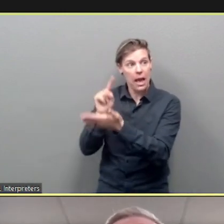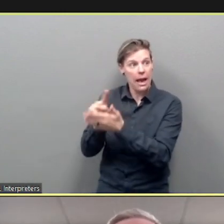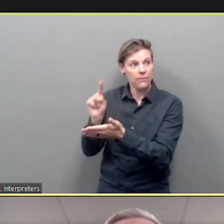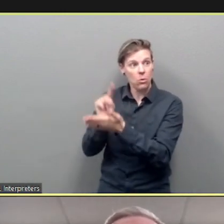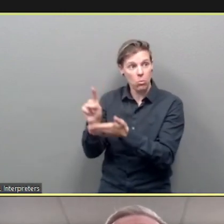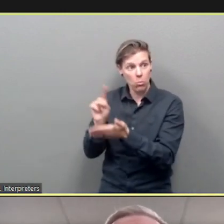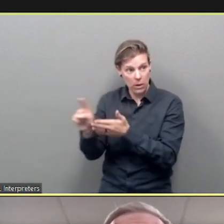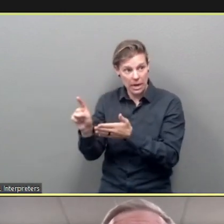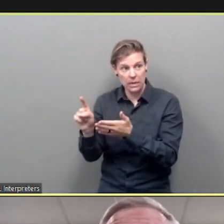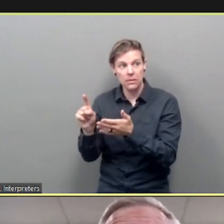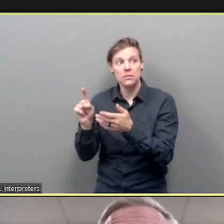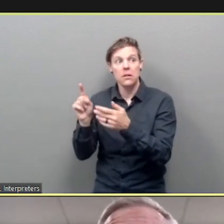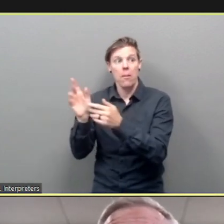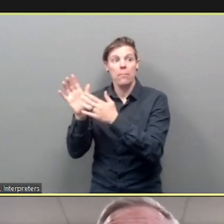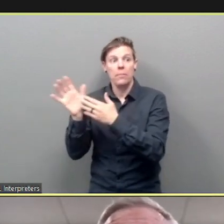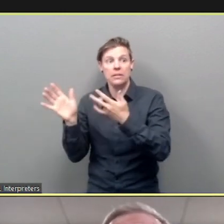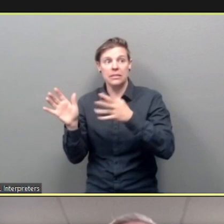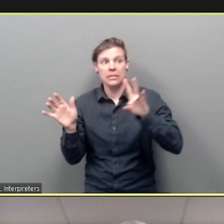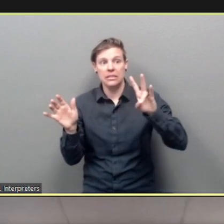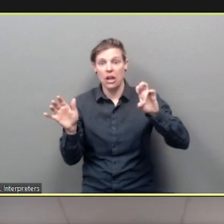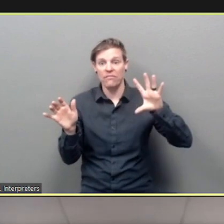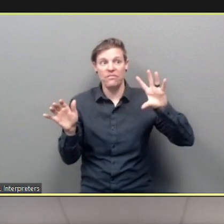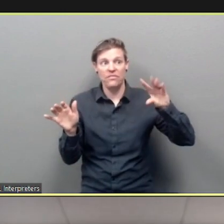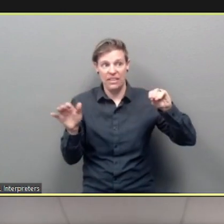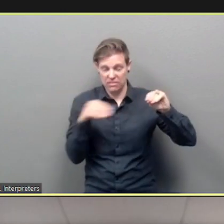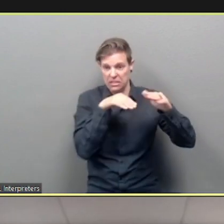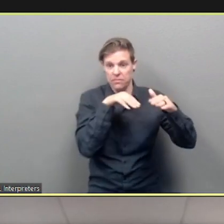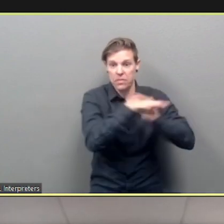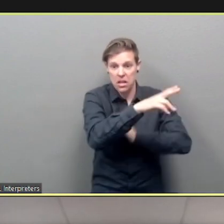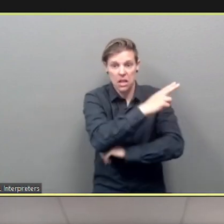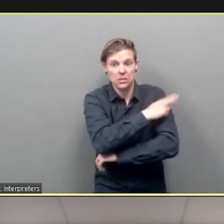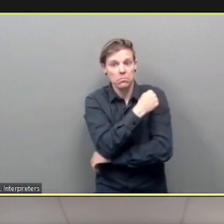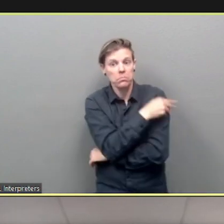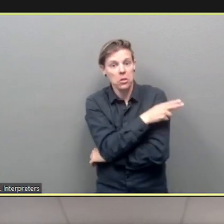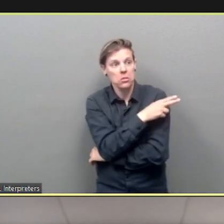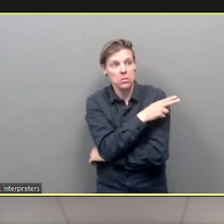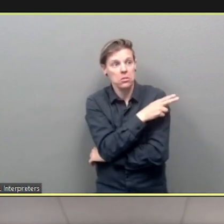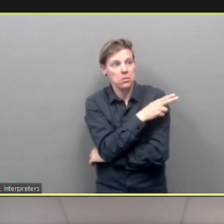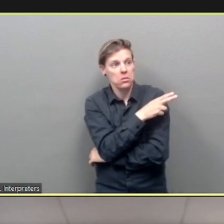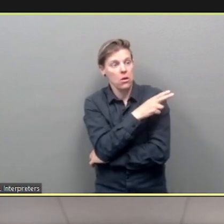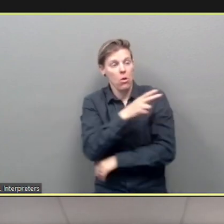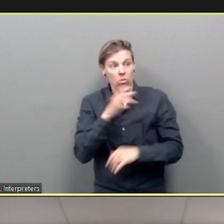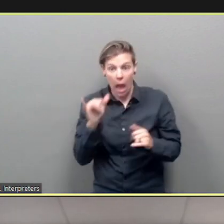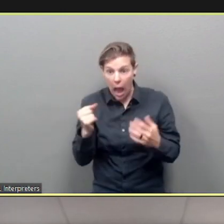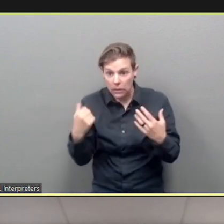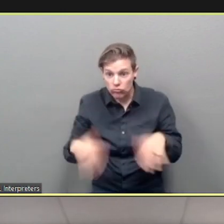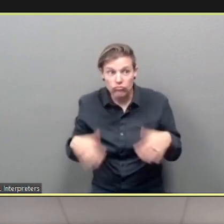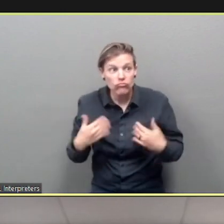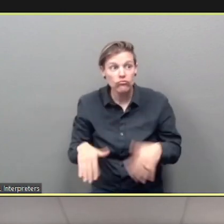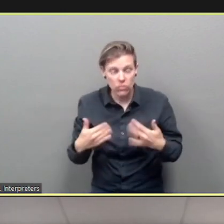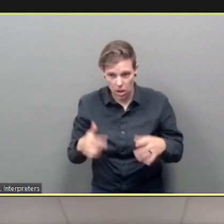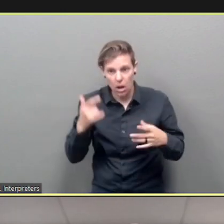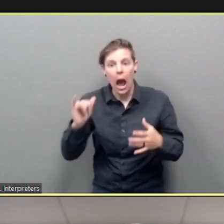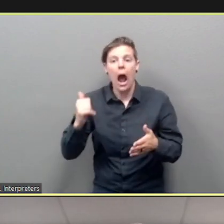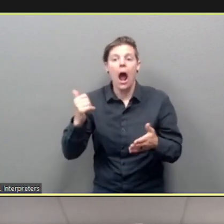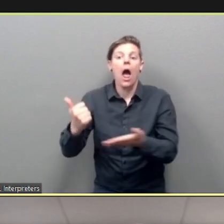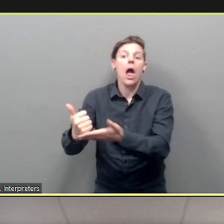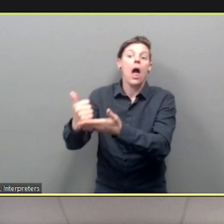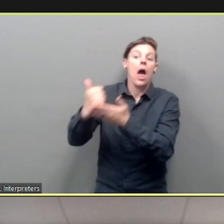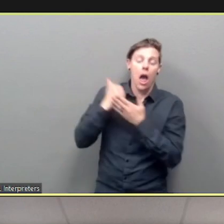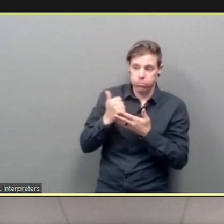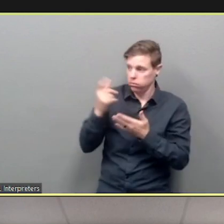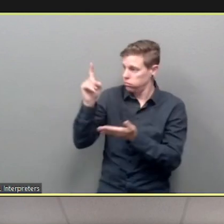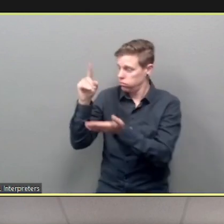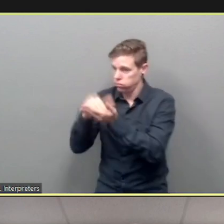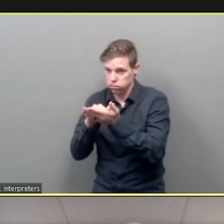750 hospitalizations a week. That's an enormous, enormous difference. And so really want